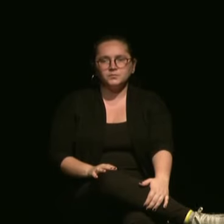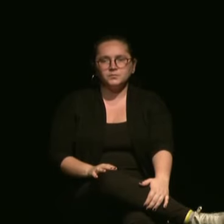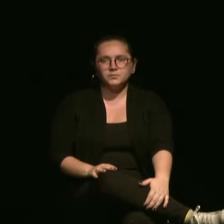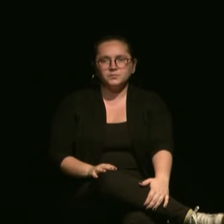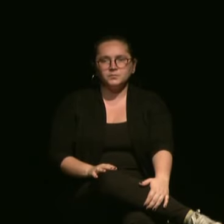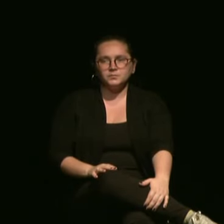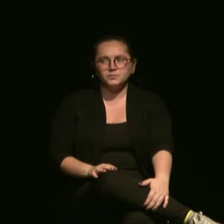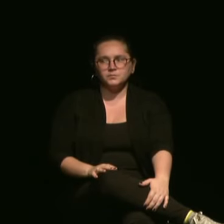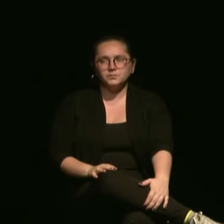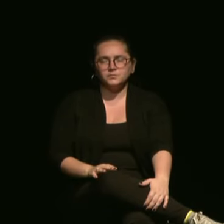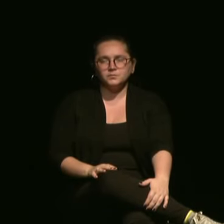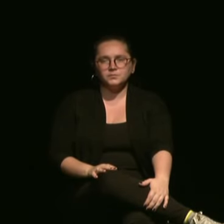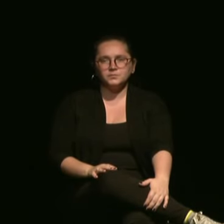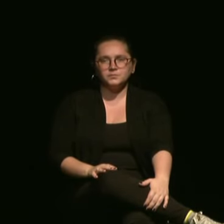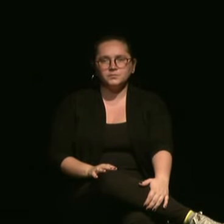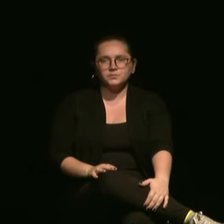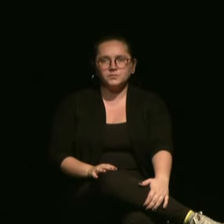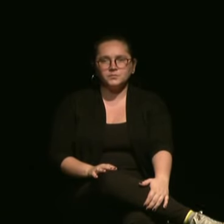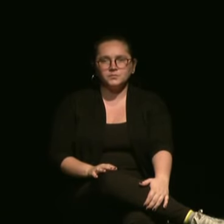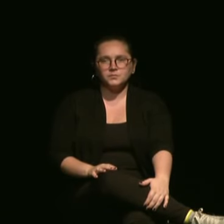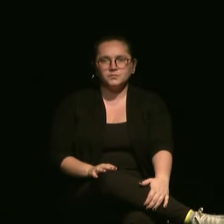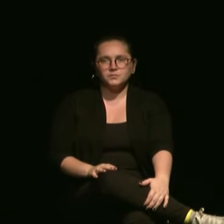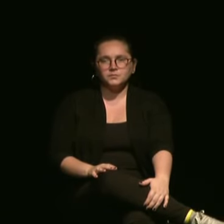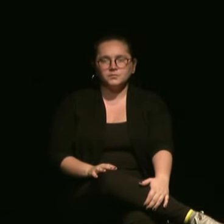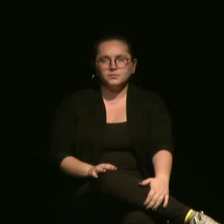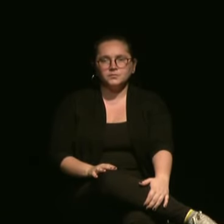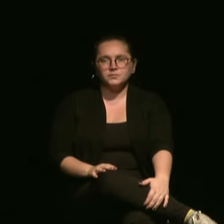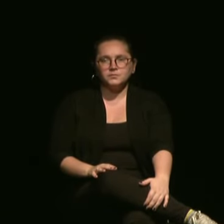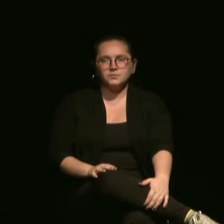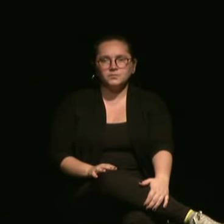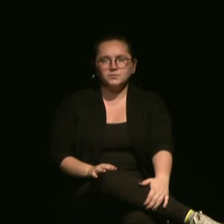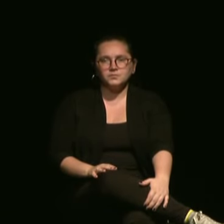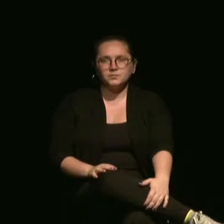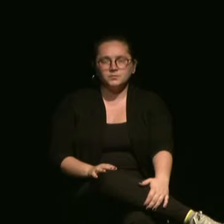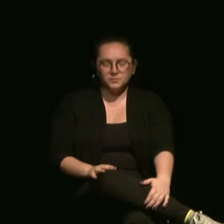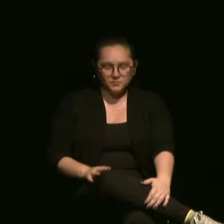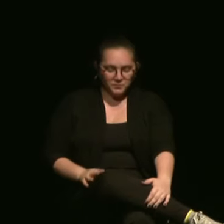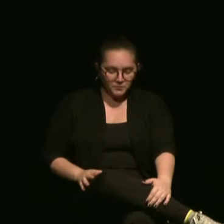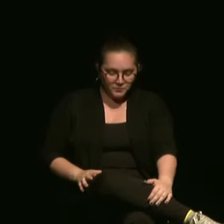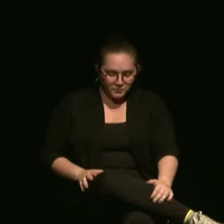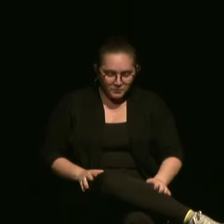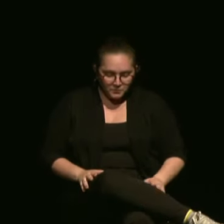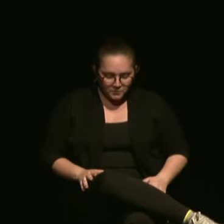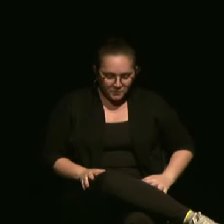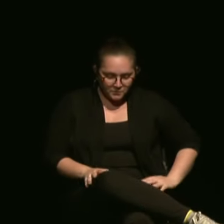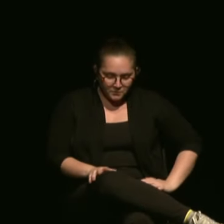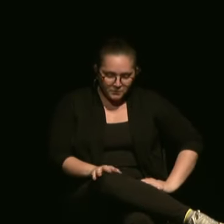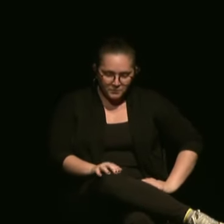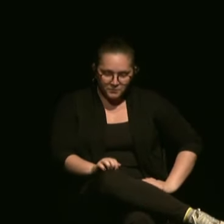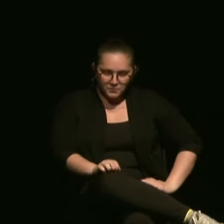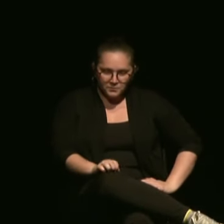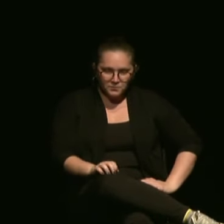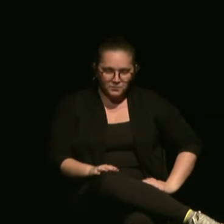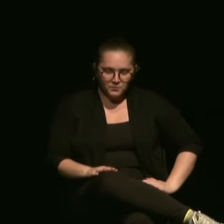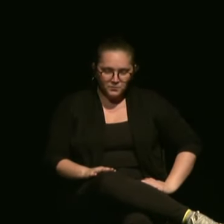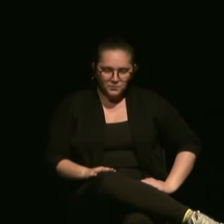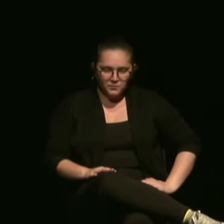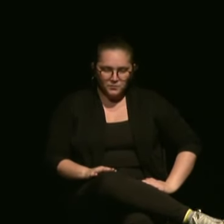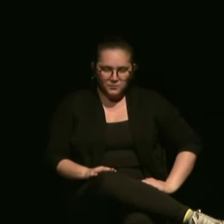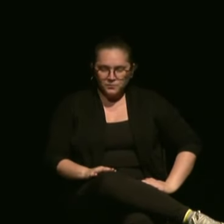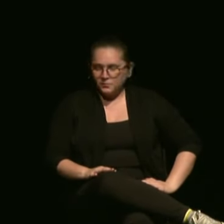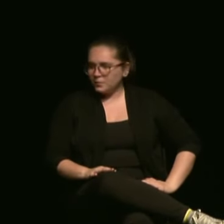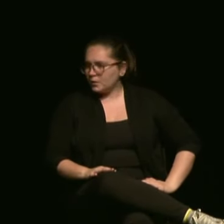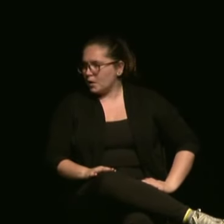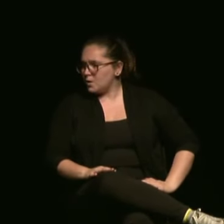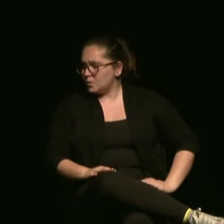you come afterwards? I said we were already in the gas chamber because we were waiting over